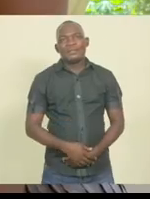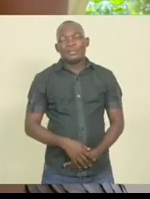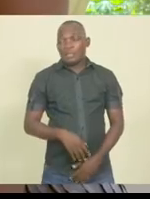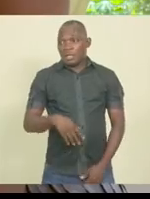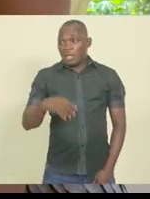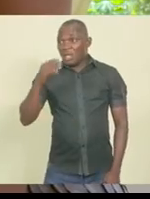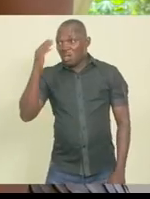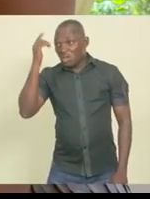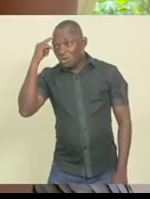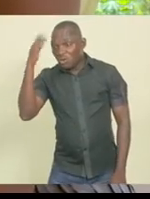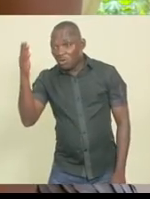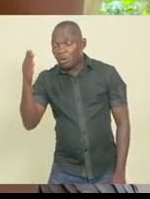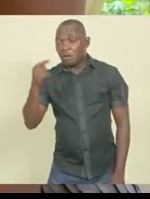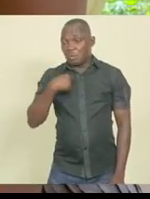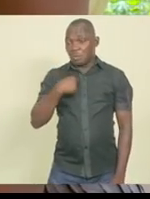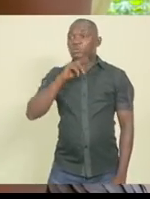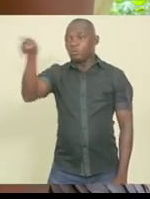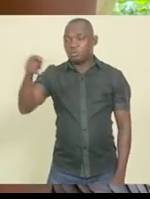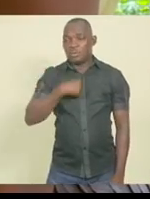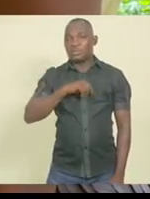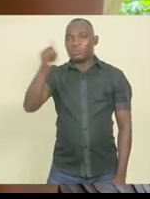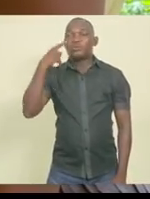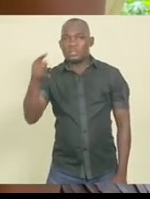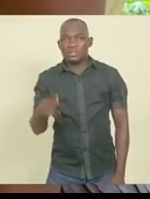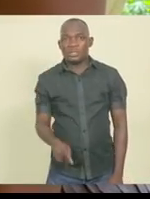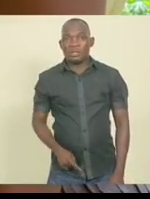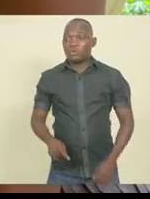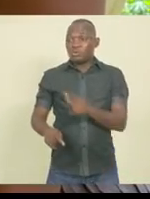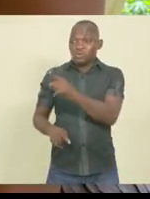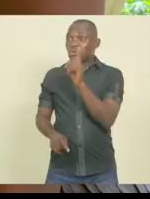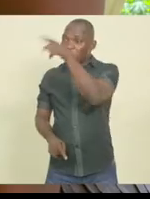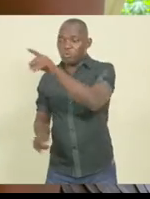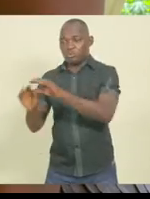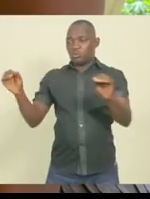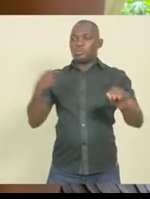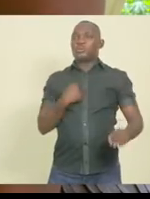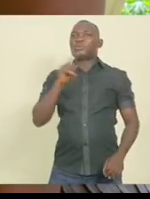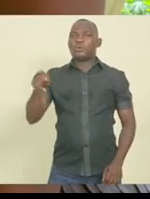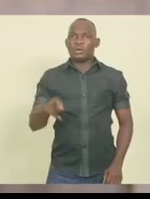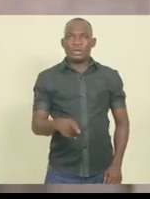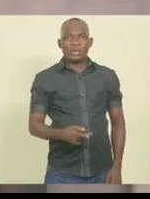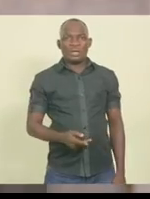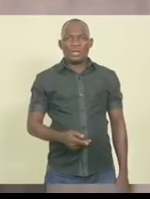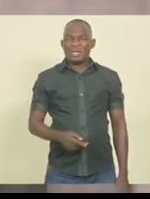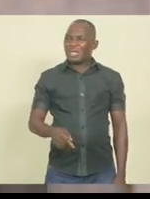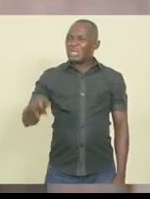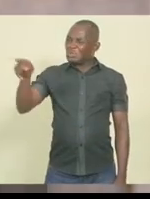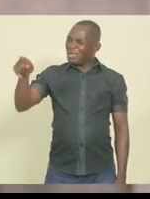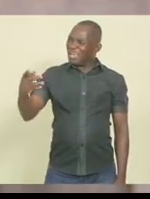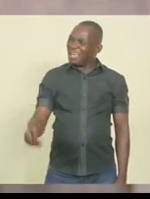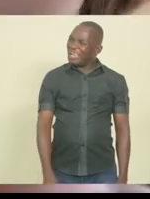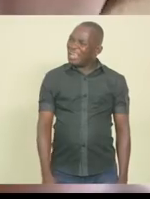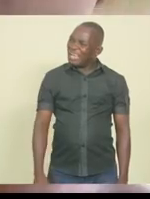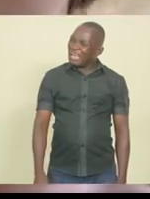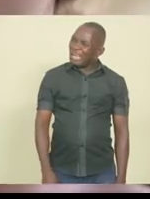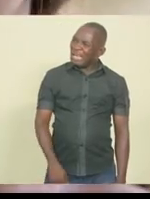You know what? I'll go on your behalf. But there's no way I'm allowing you to go back there. Ah, AC. But you cry. Where is your